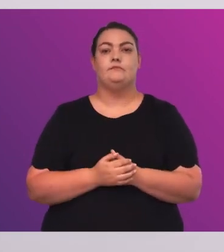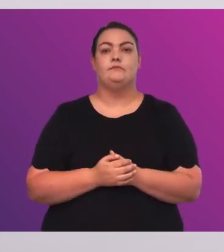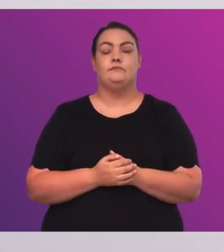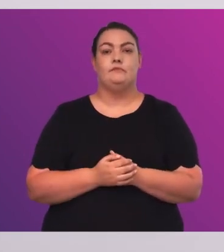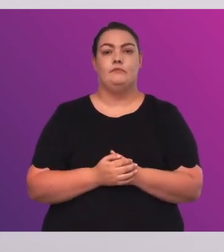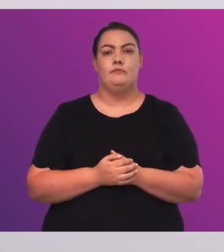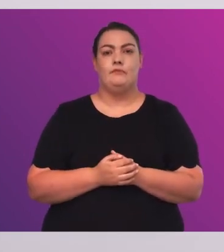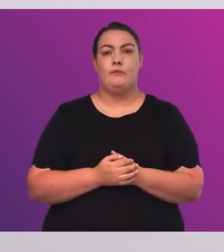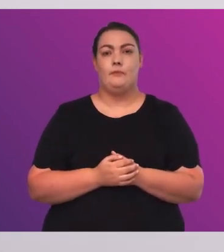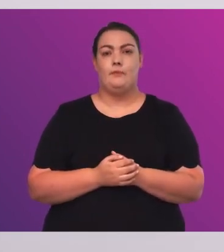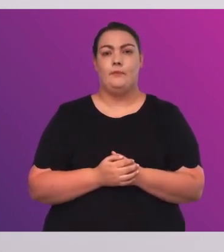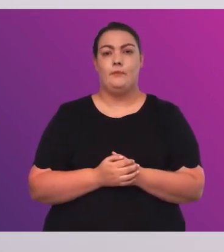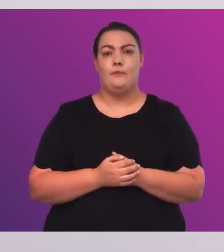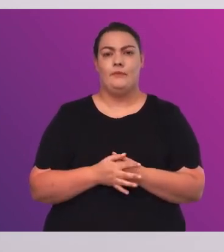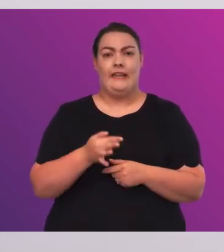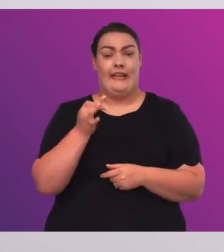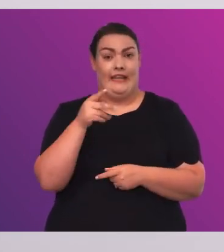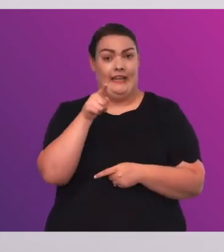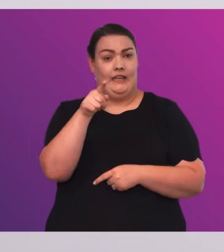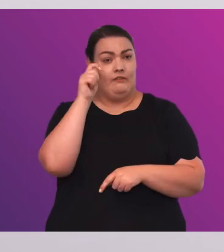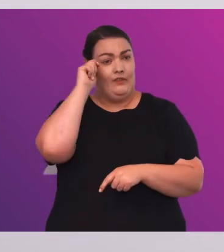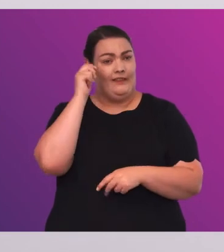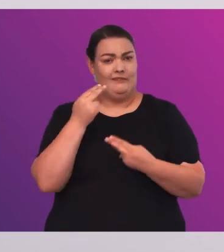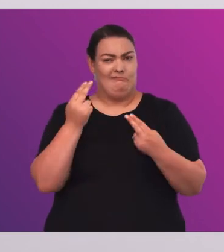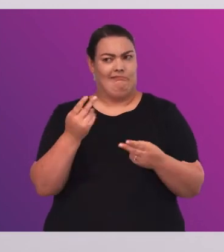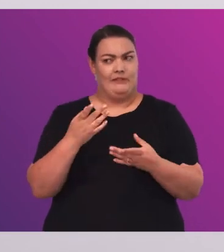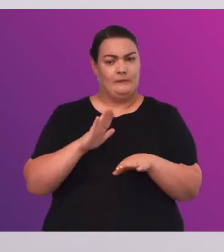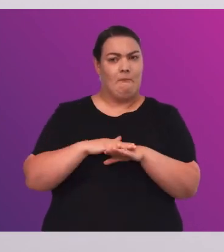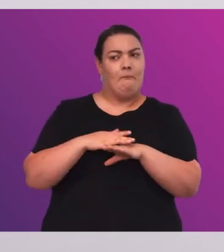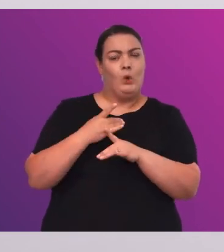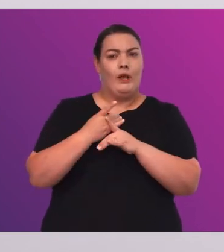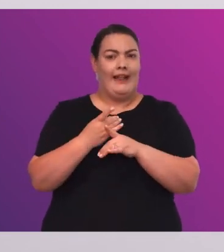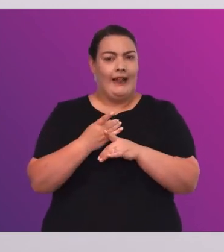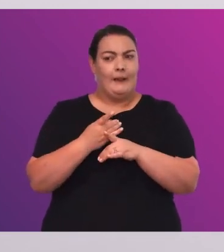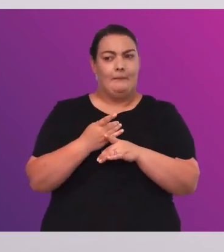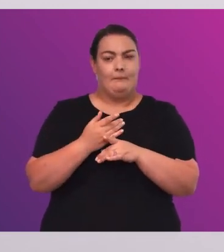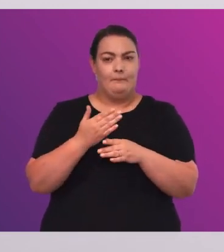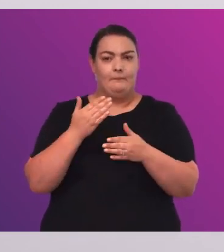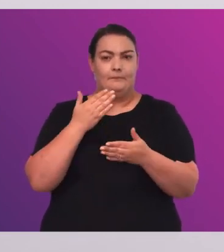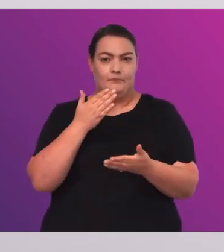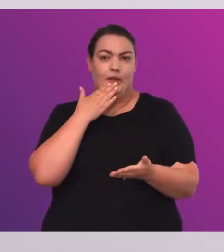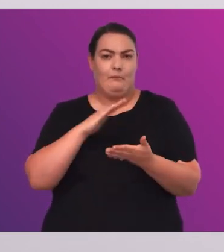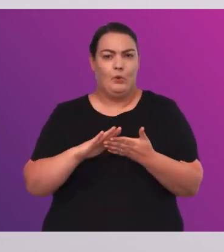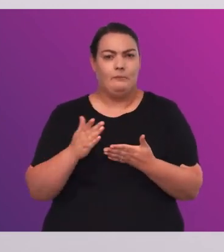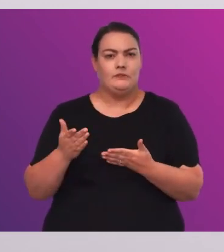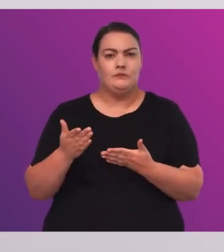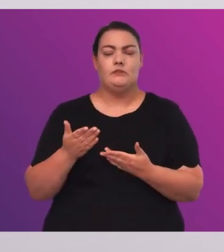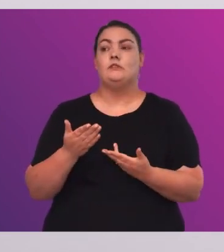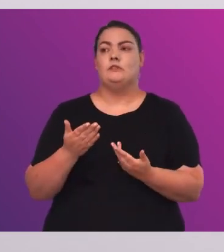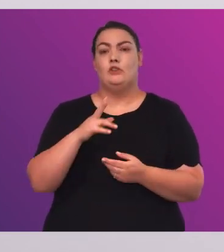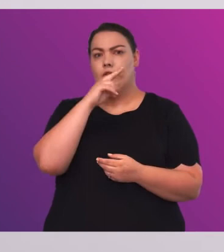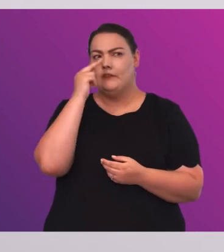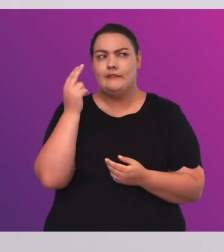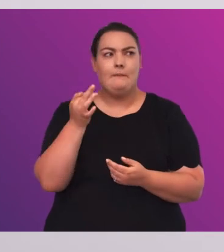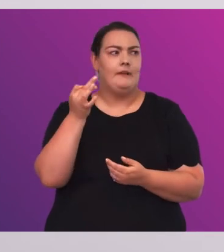Be sure to let the bank know if you will need any help while you are there. For example, if you find it difficult